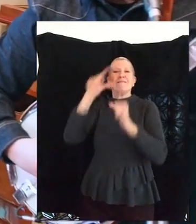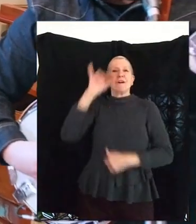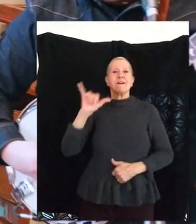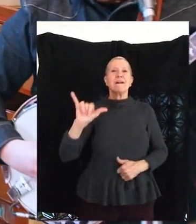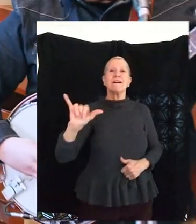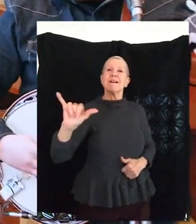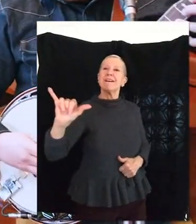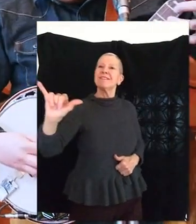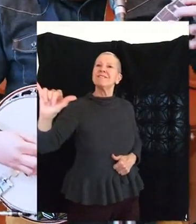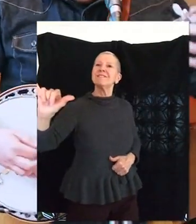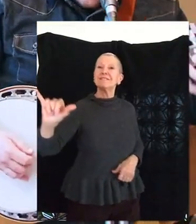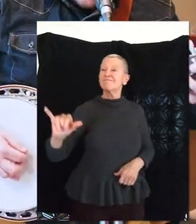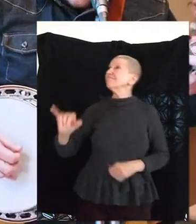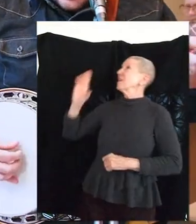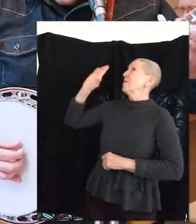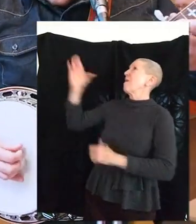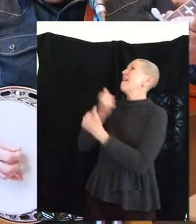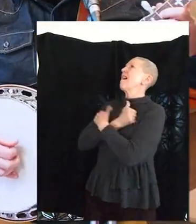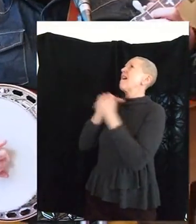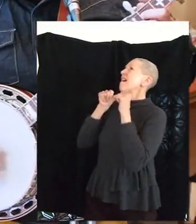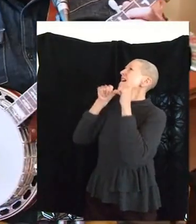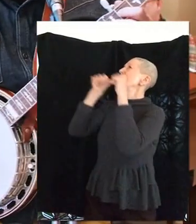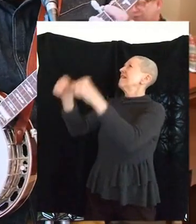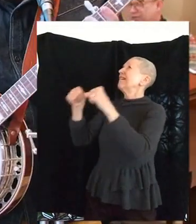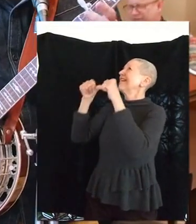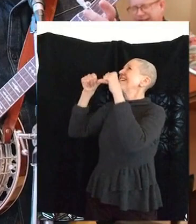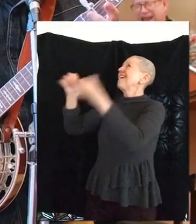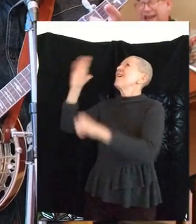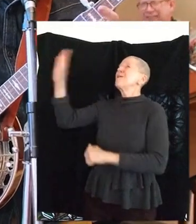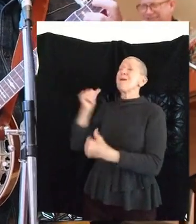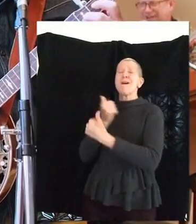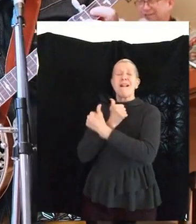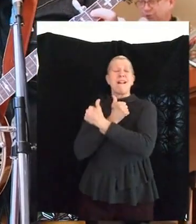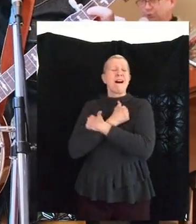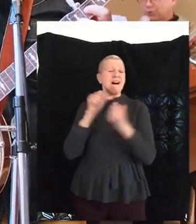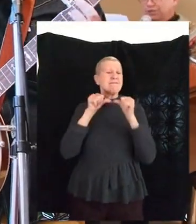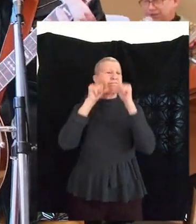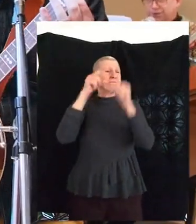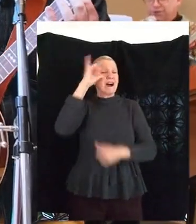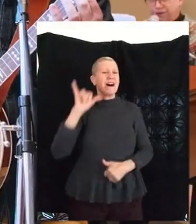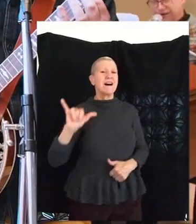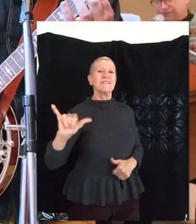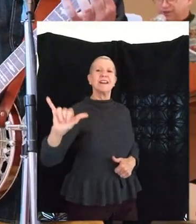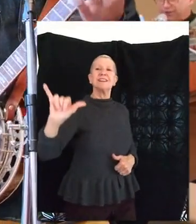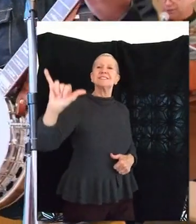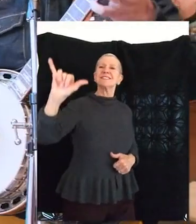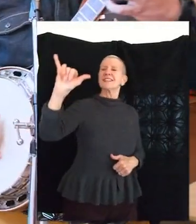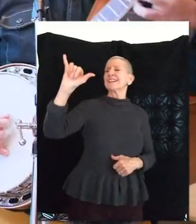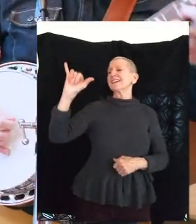is everlasting. Your love is lasting. Your love